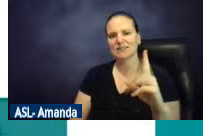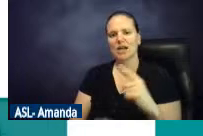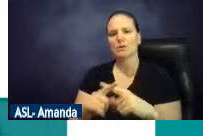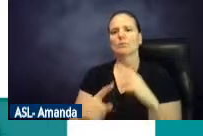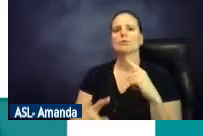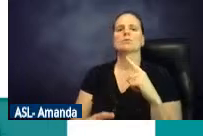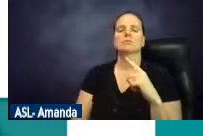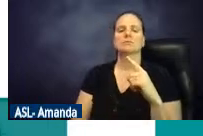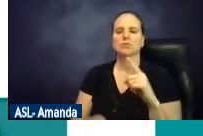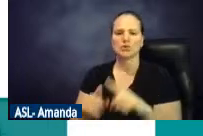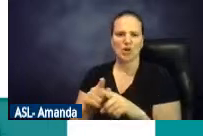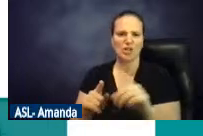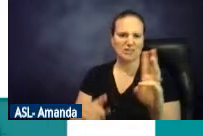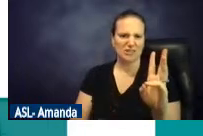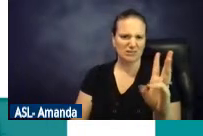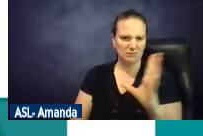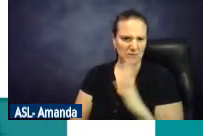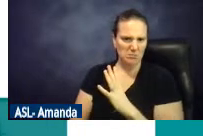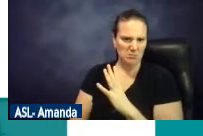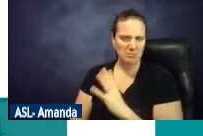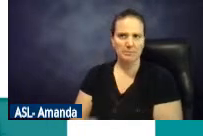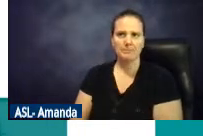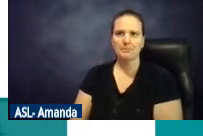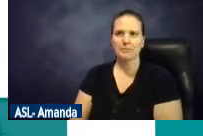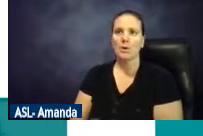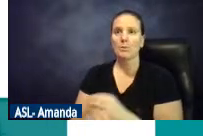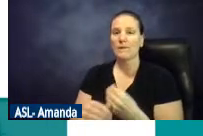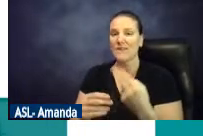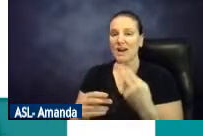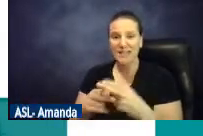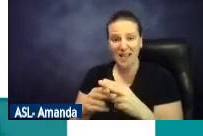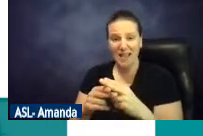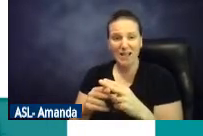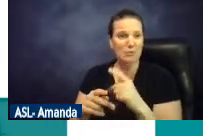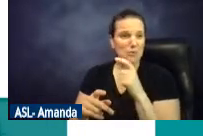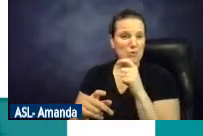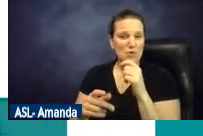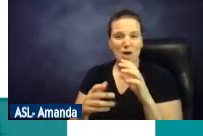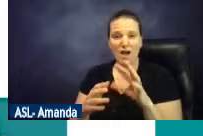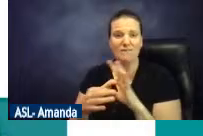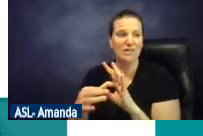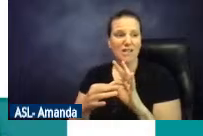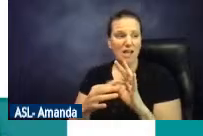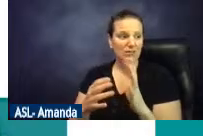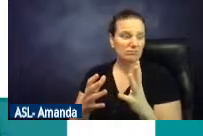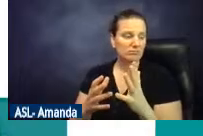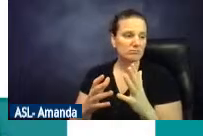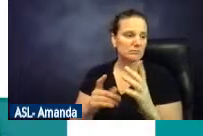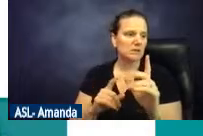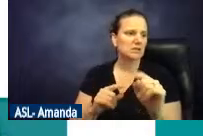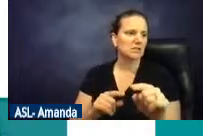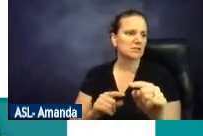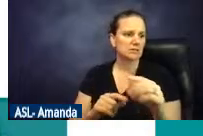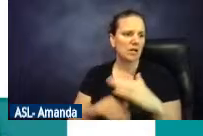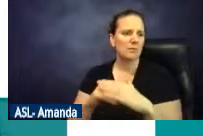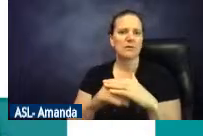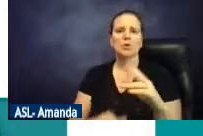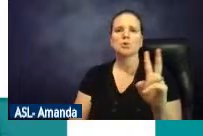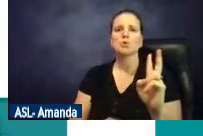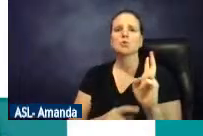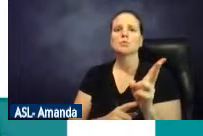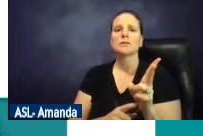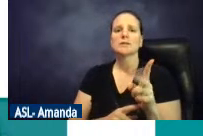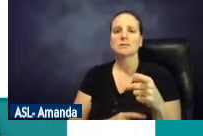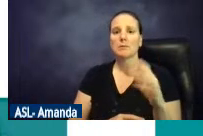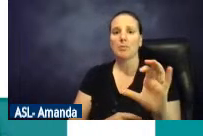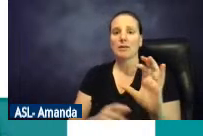*6. Please provide your name and affiliation. And attendees will be allocated up to 2 minutes for public comment,